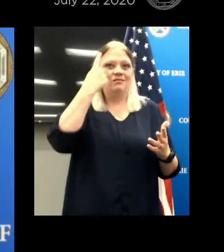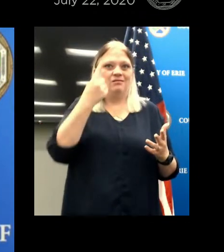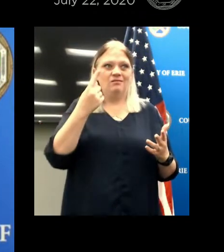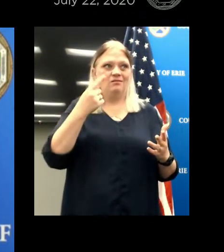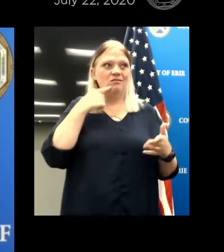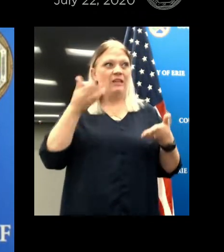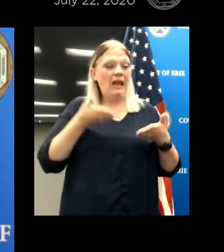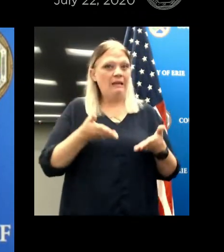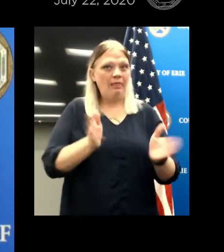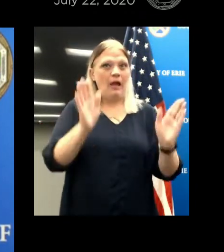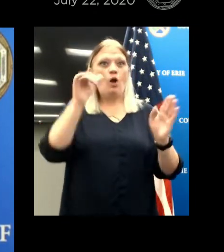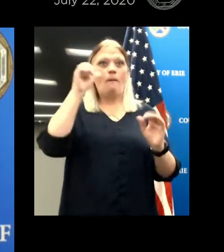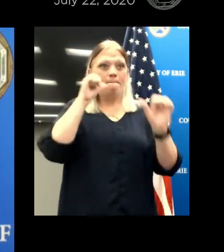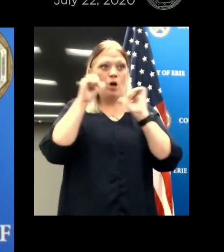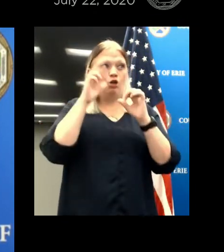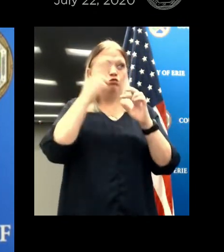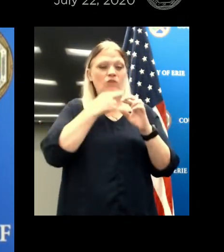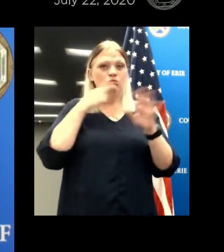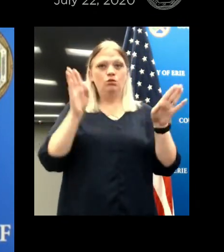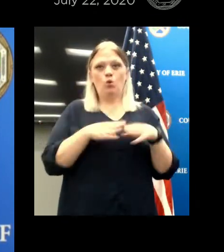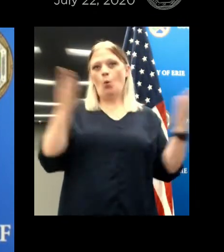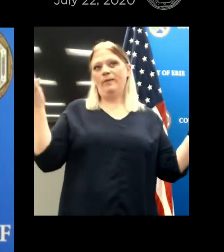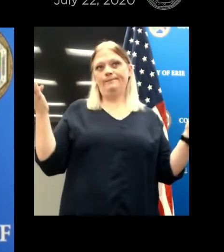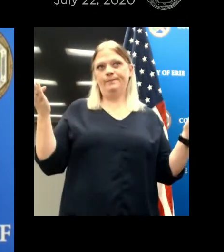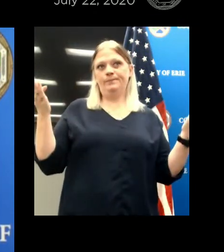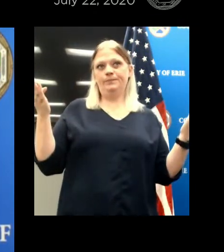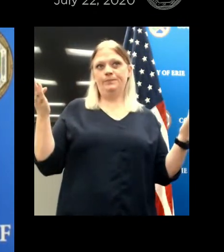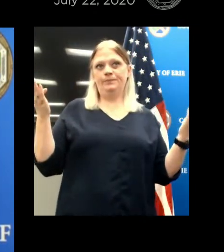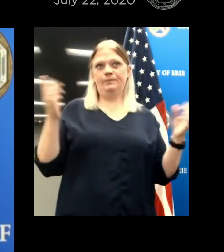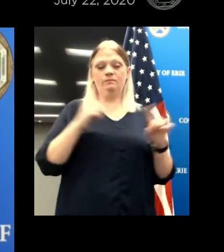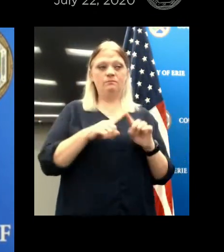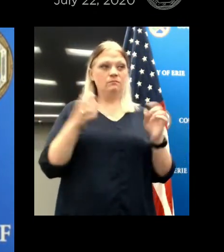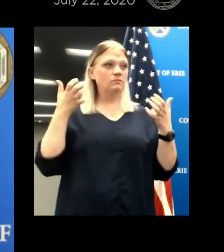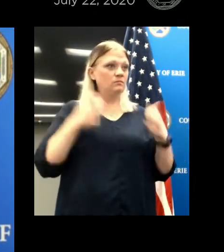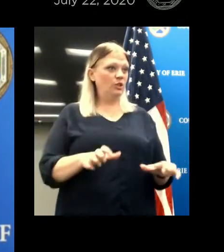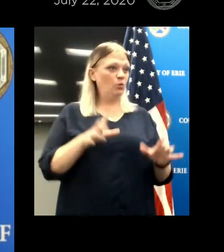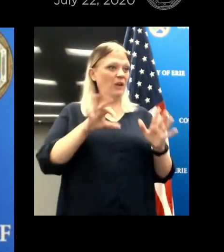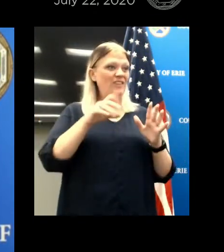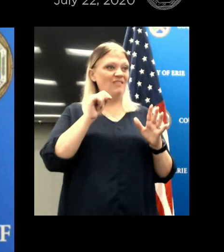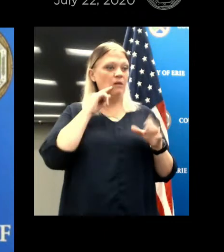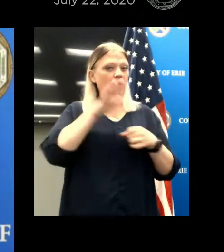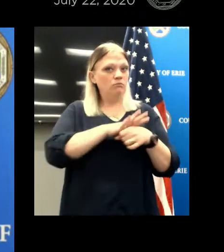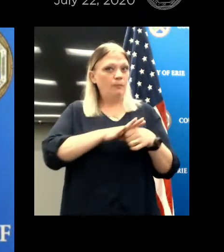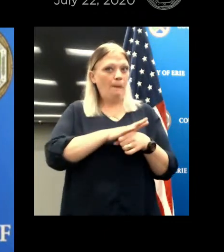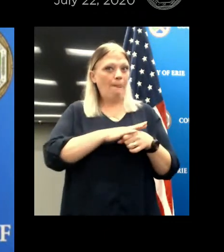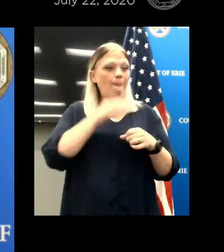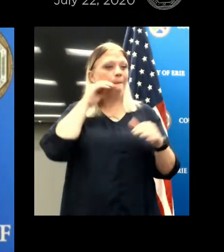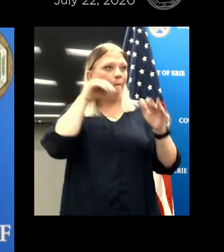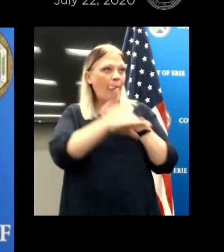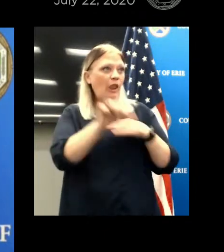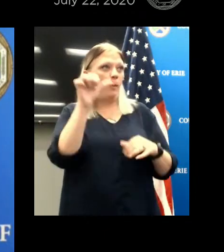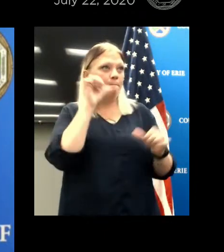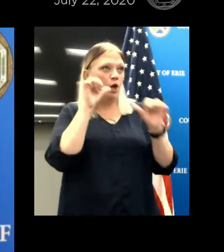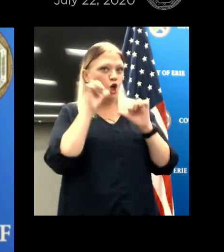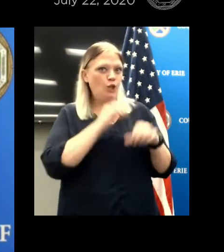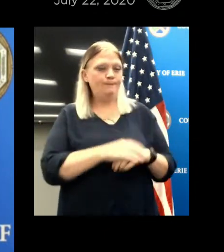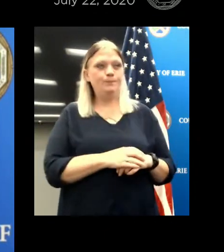allowed the reopening of bars and restaurants. But what they didn't want, and what we were finding out locally, is you go to a bar,